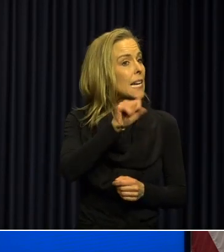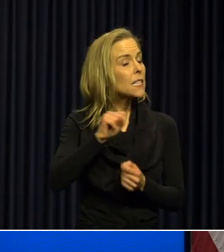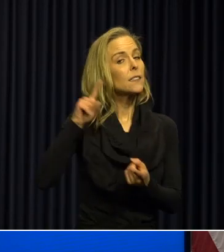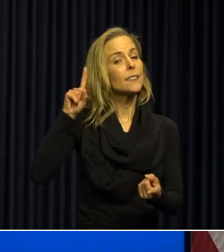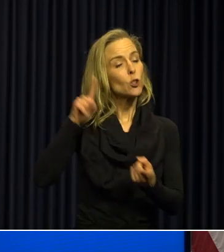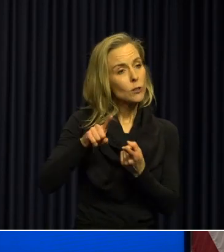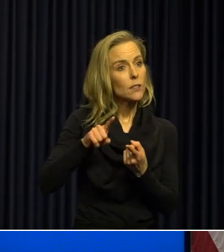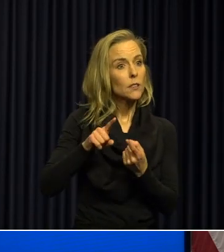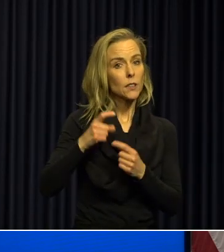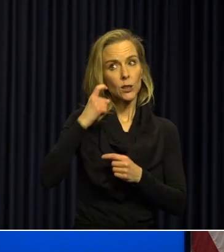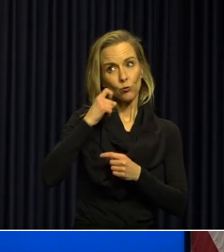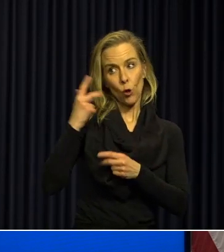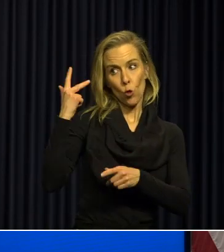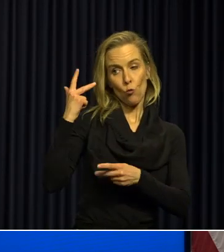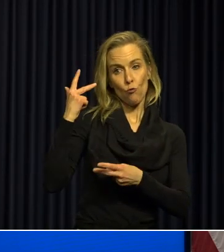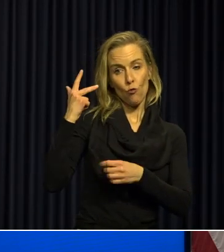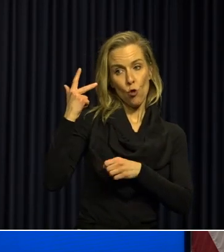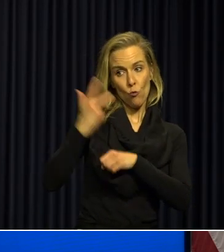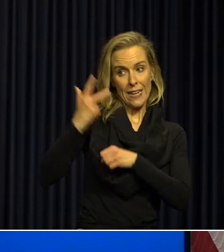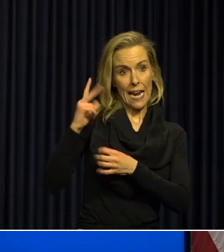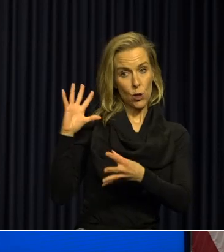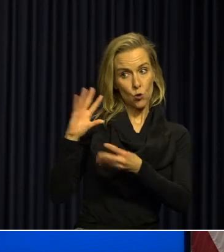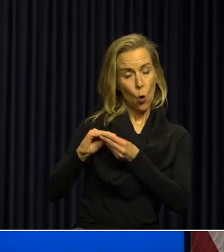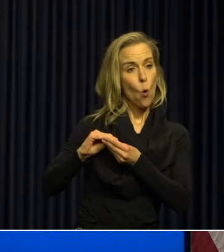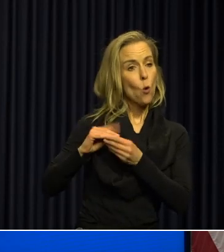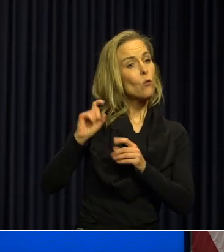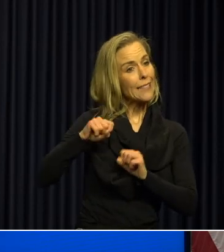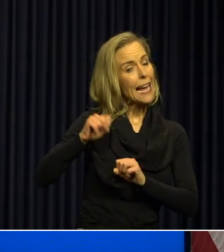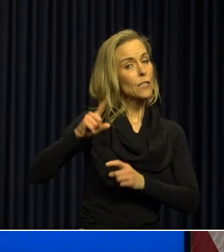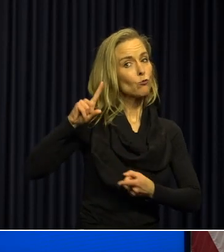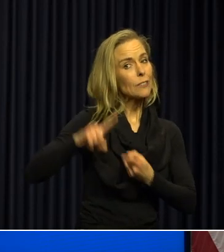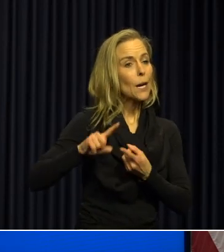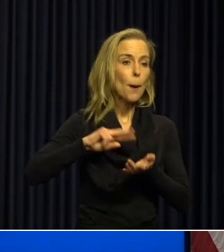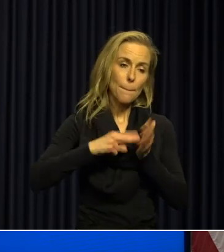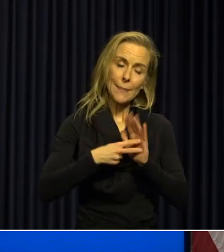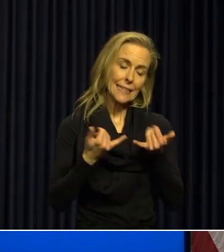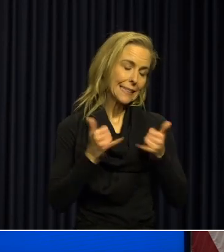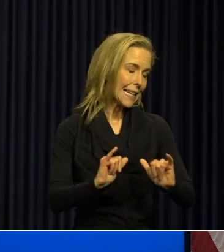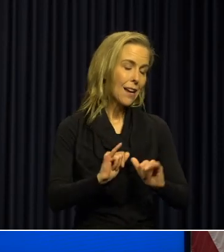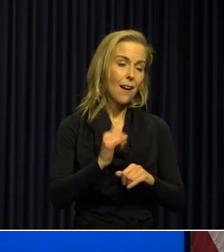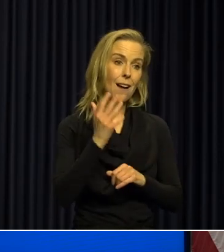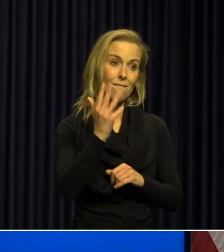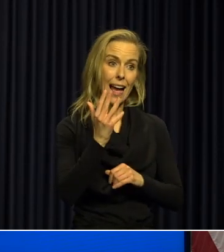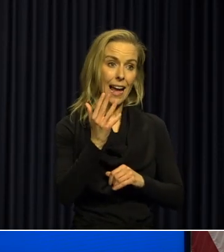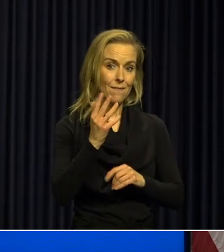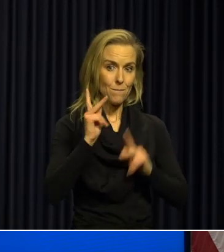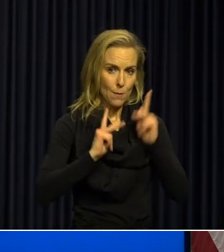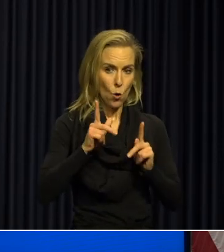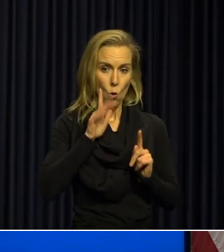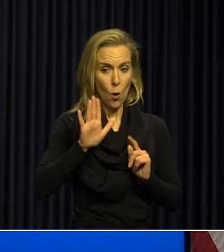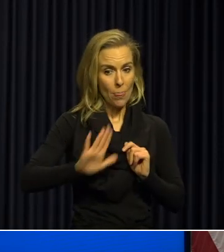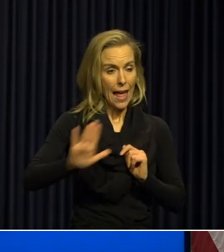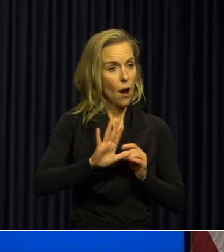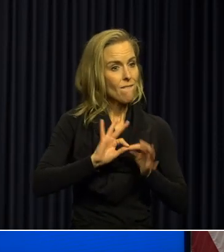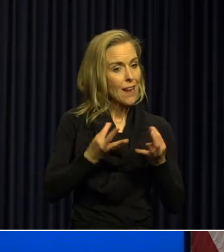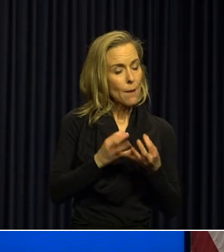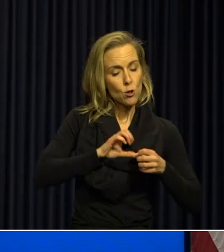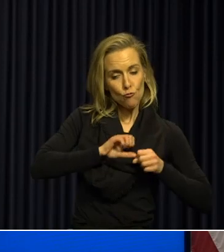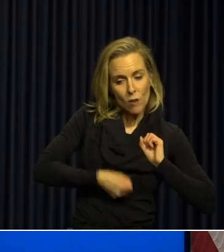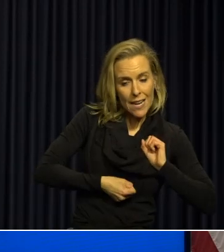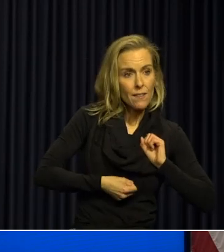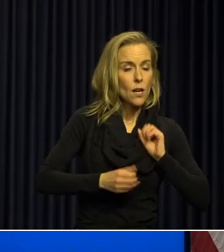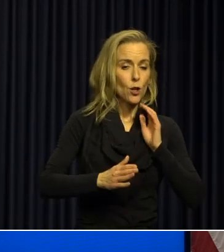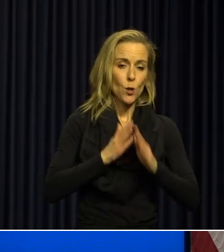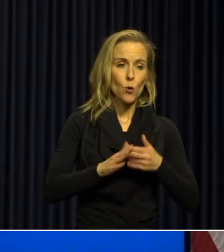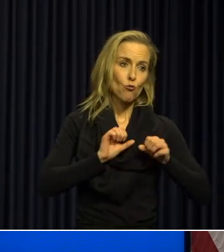least the last 3 days. Again, these are 5 folks whose families are grieving and whose communities are as